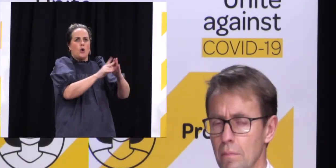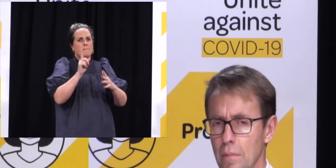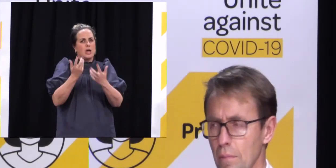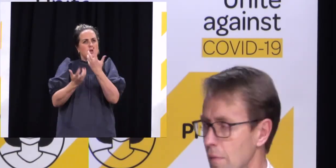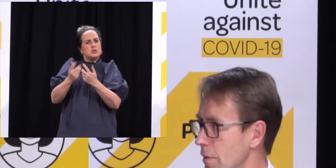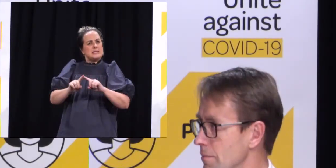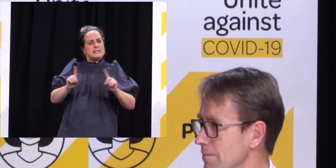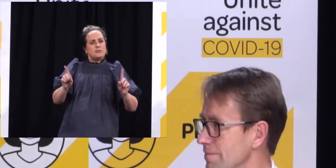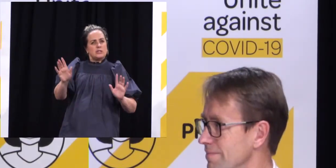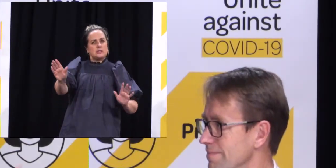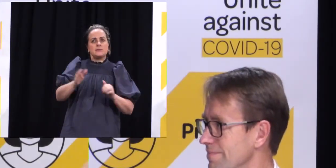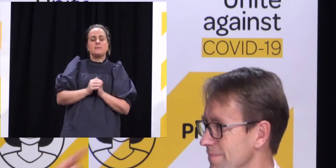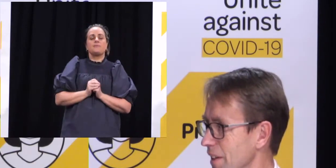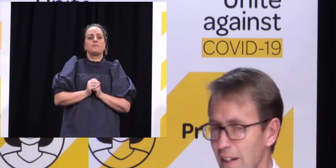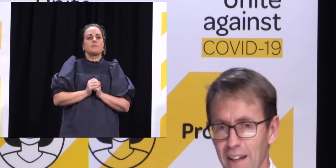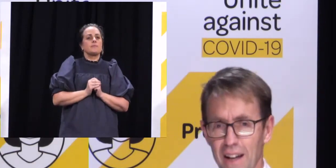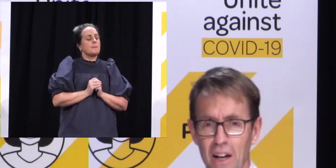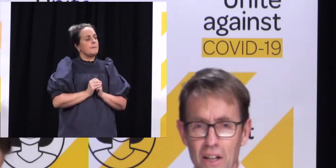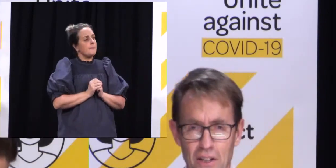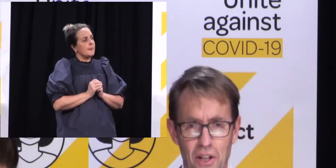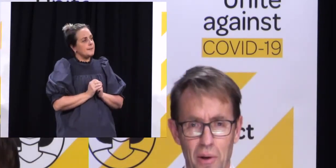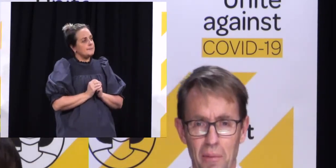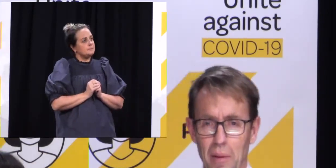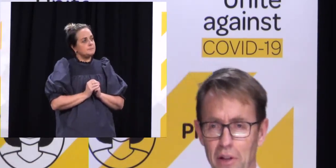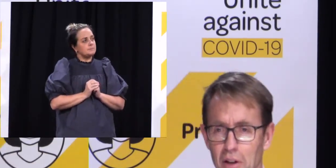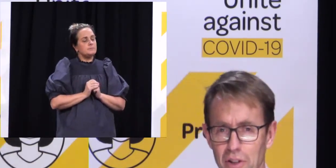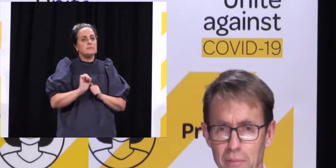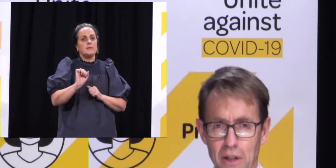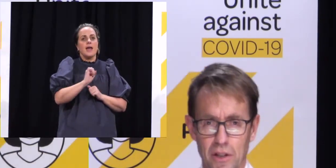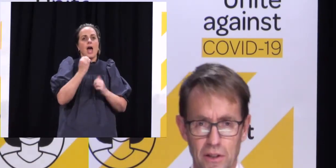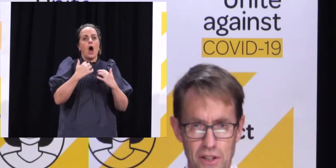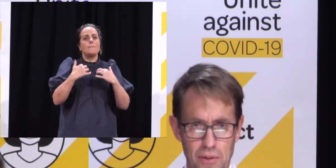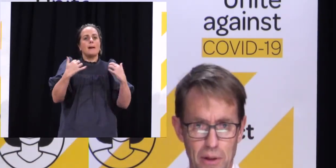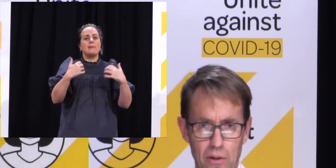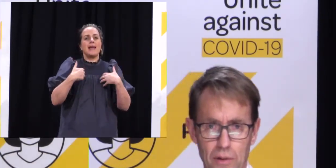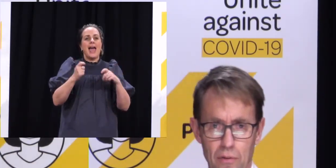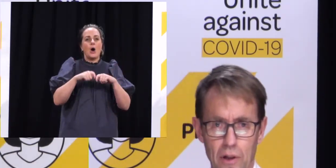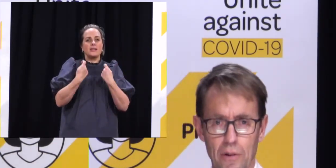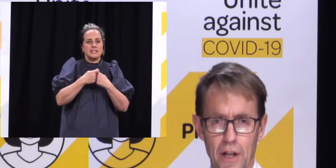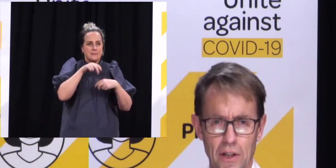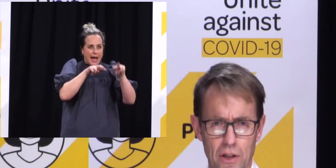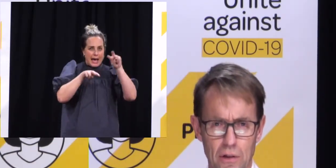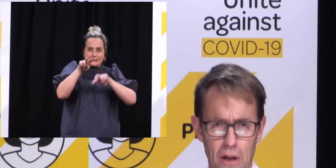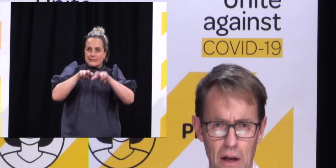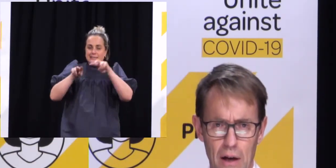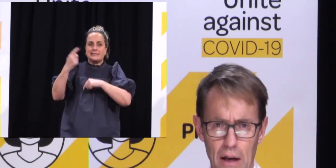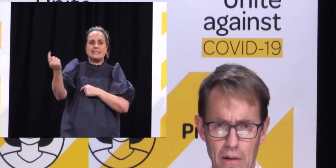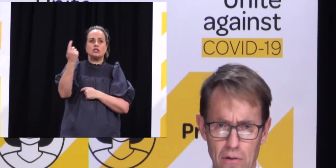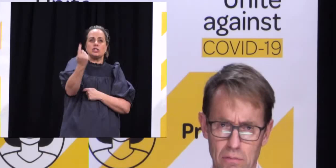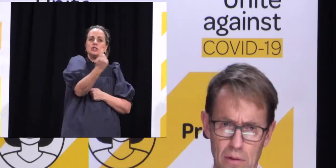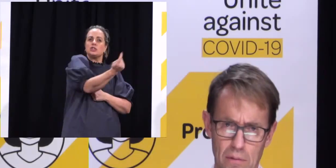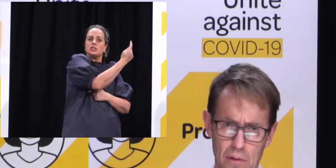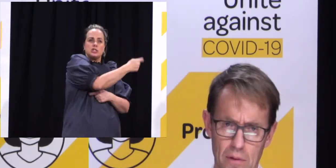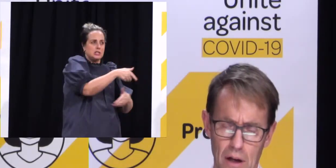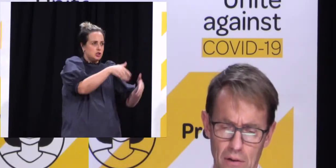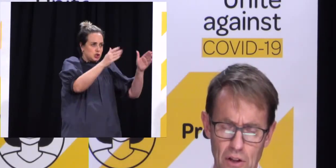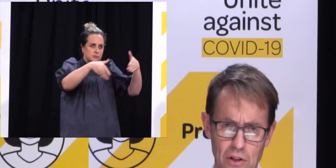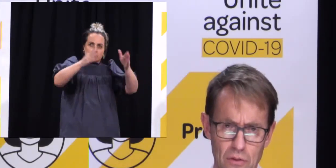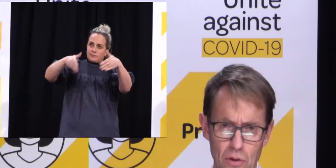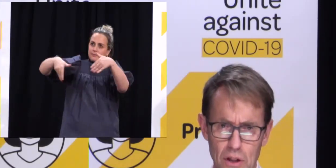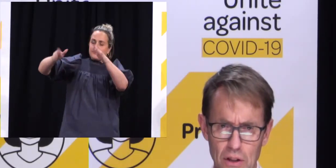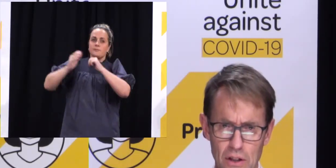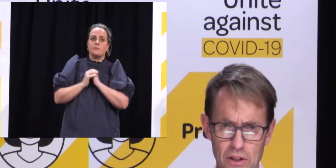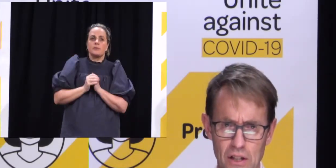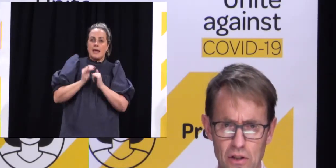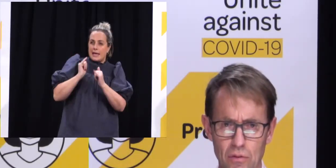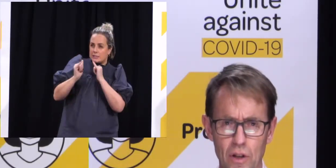No. Safety. Yes, so our public health team does an assessment of every location and out of the